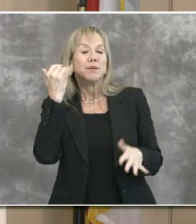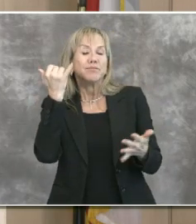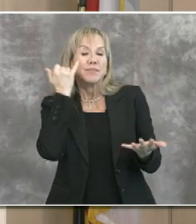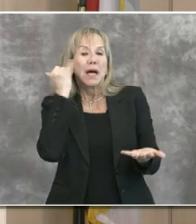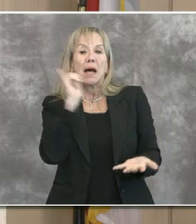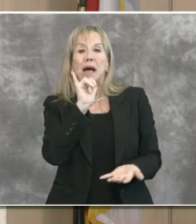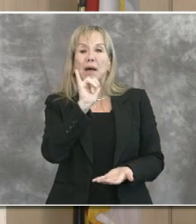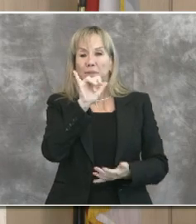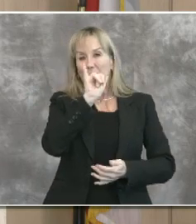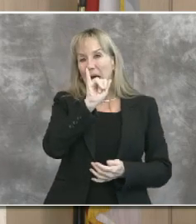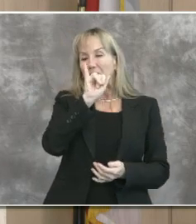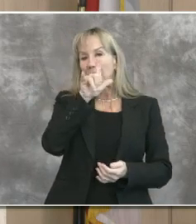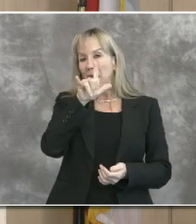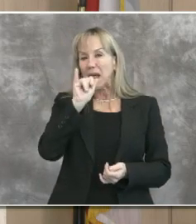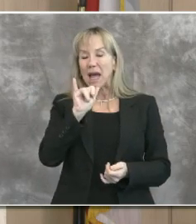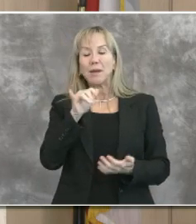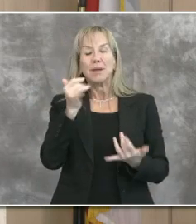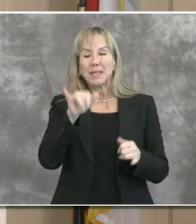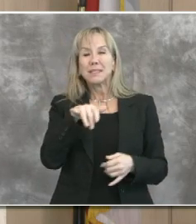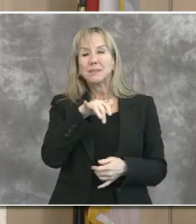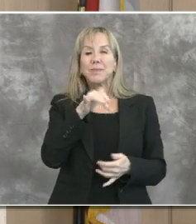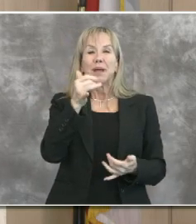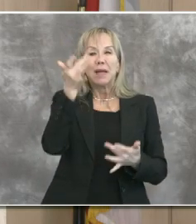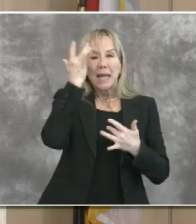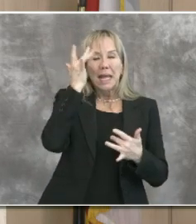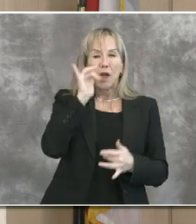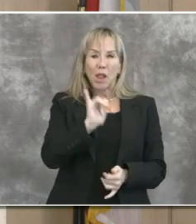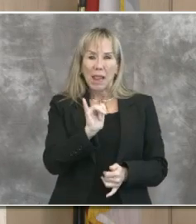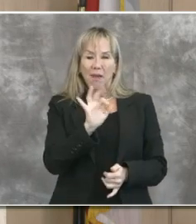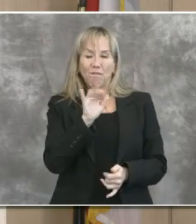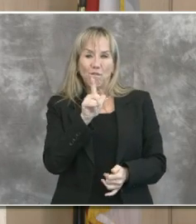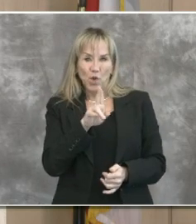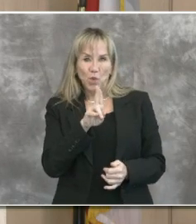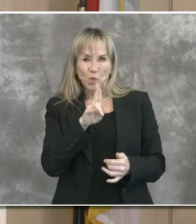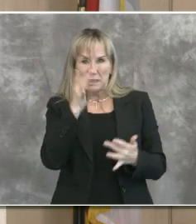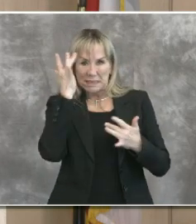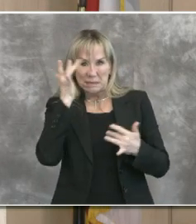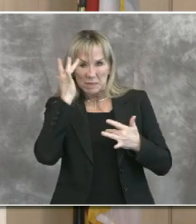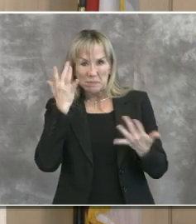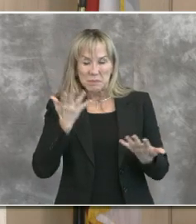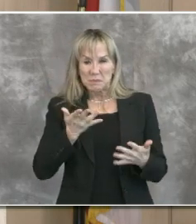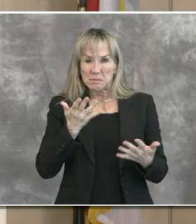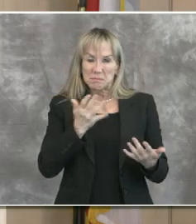or ILI, over a 14-day period. If you can go to the next slide.